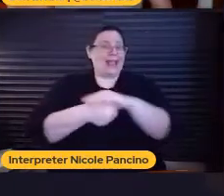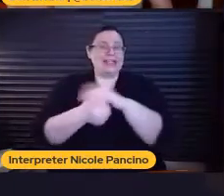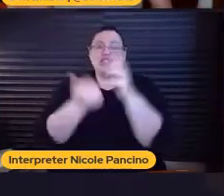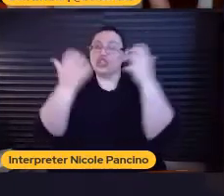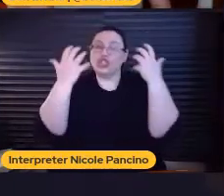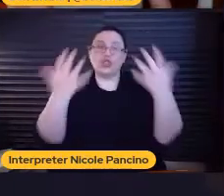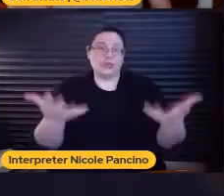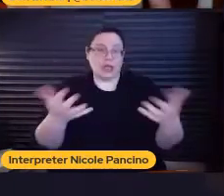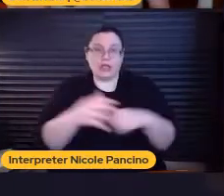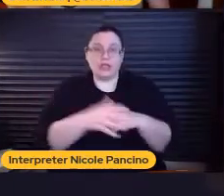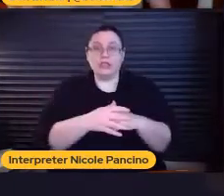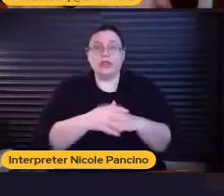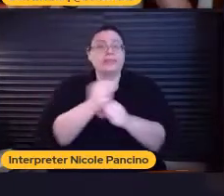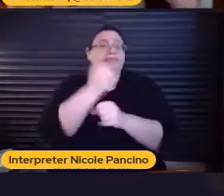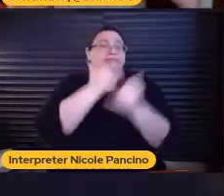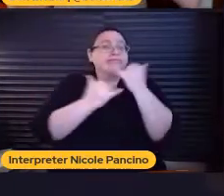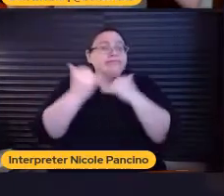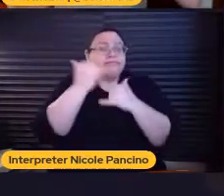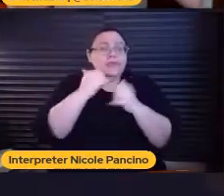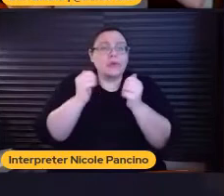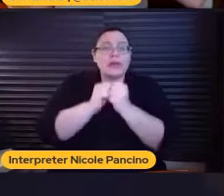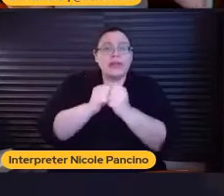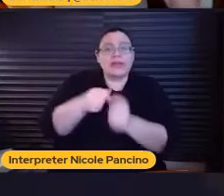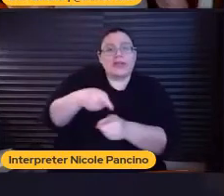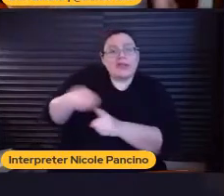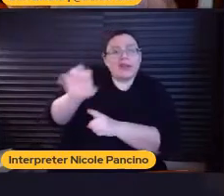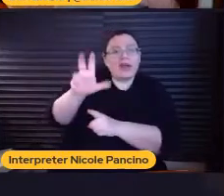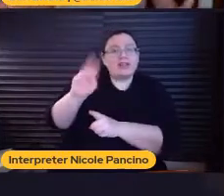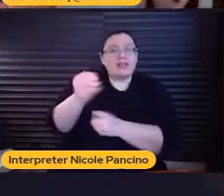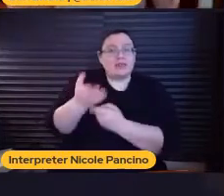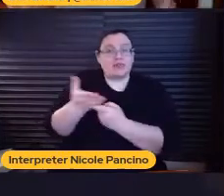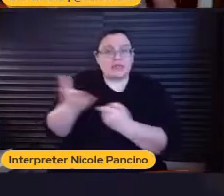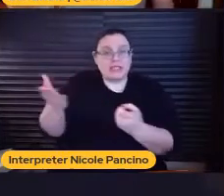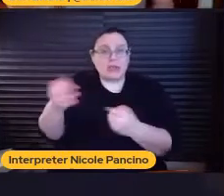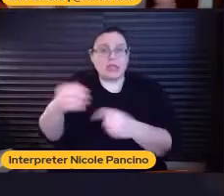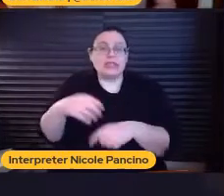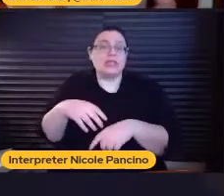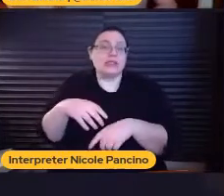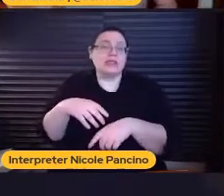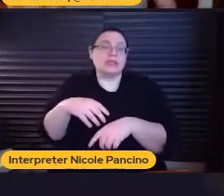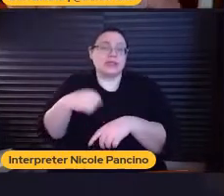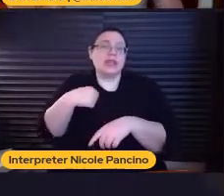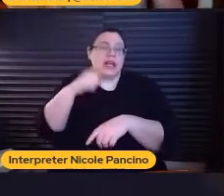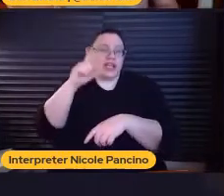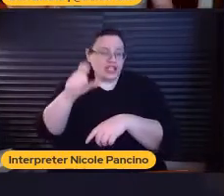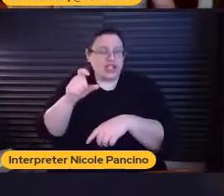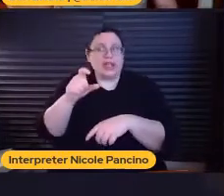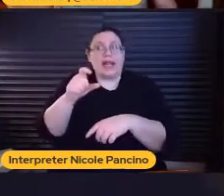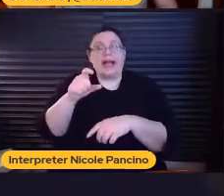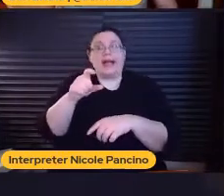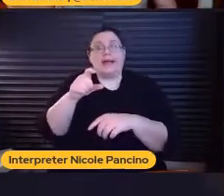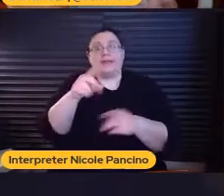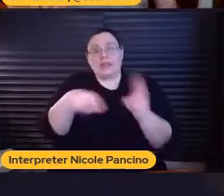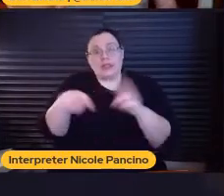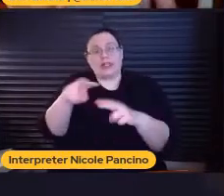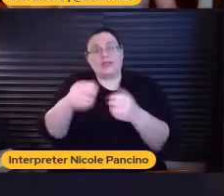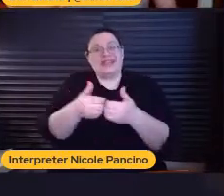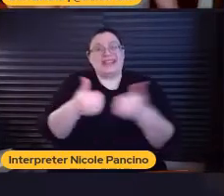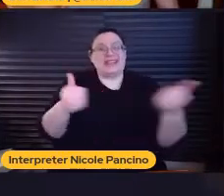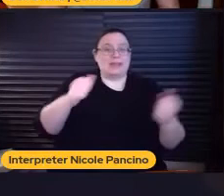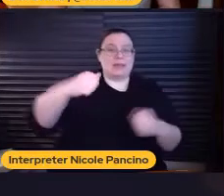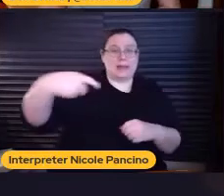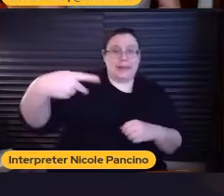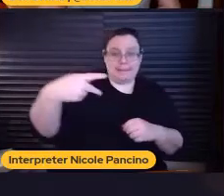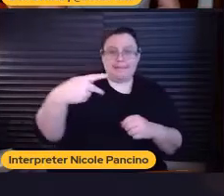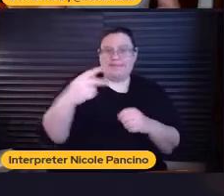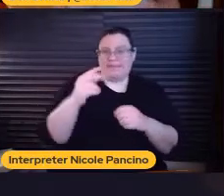I made mistakes with custom resources, and I should have treated them as separate applications and deployed them like